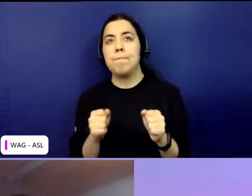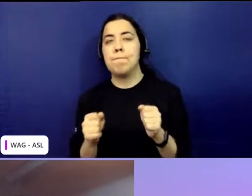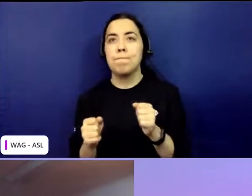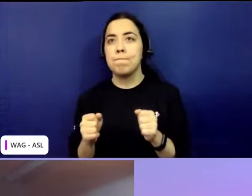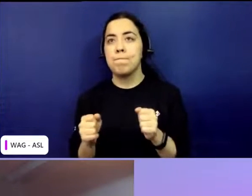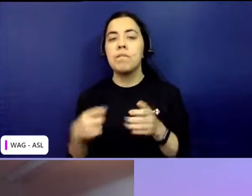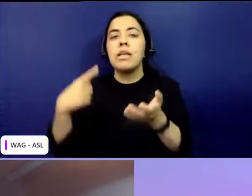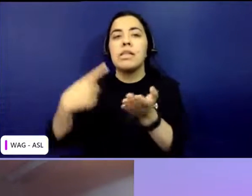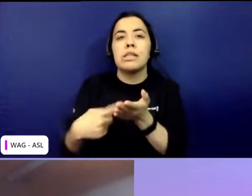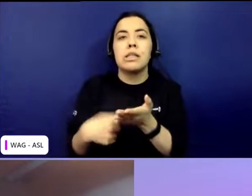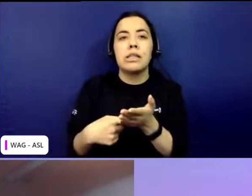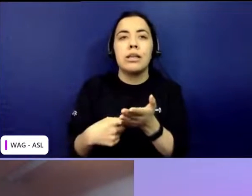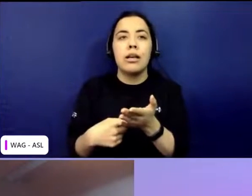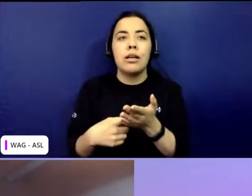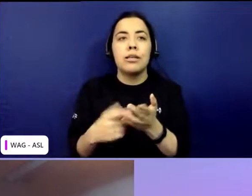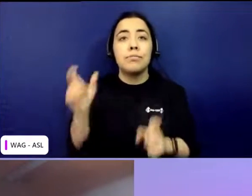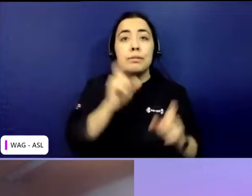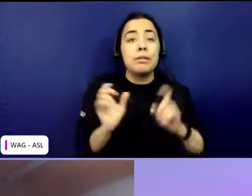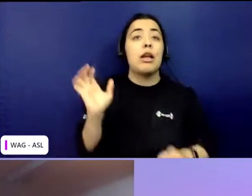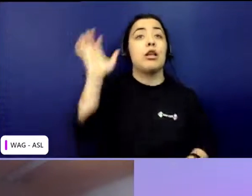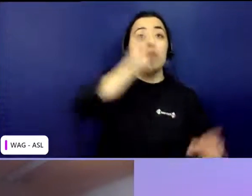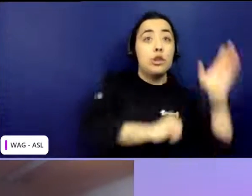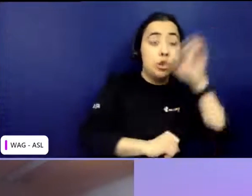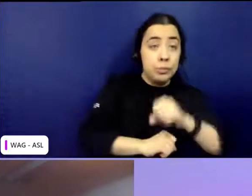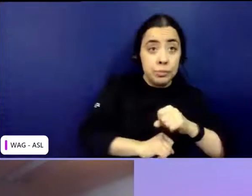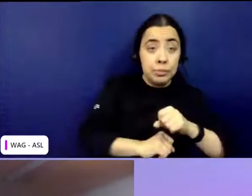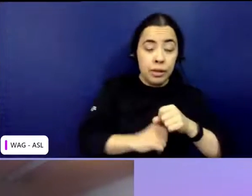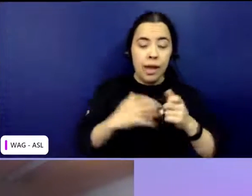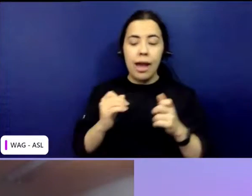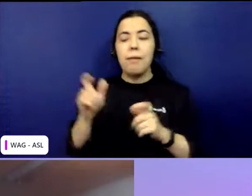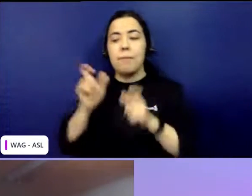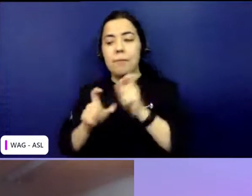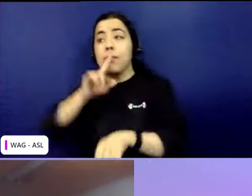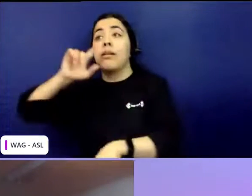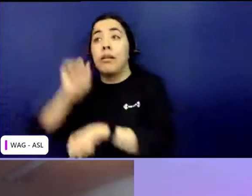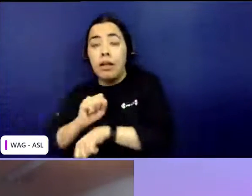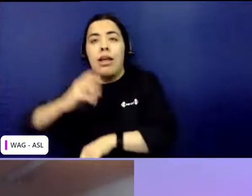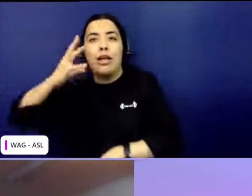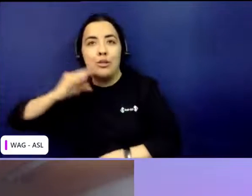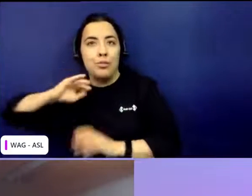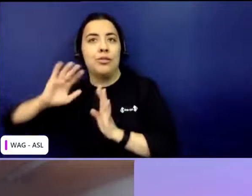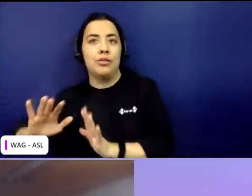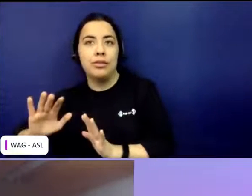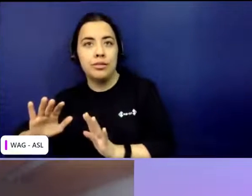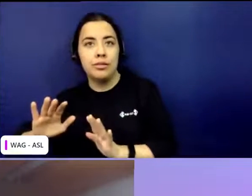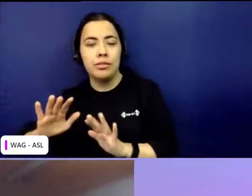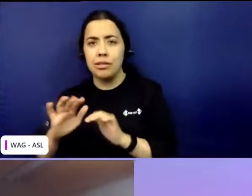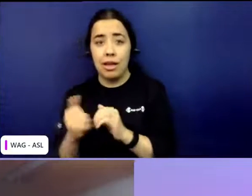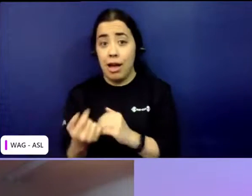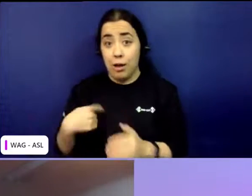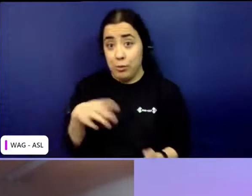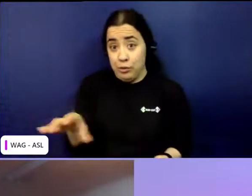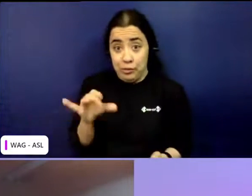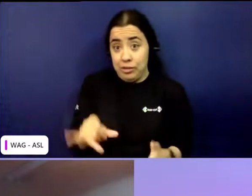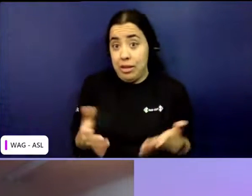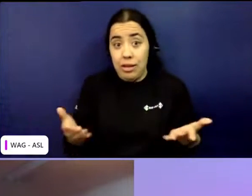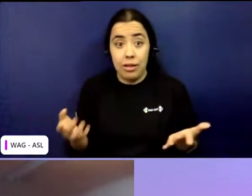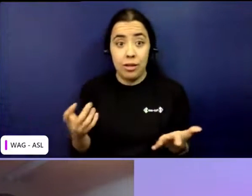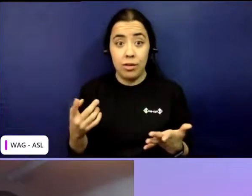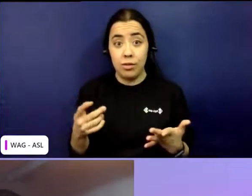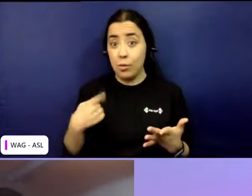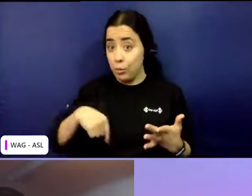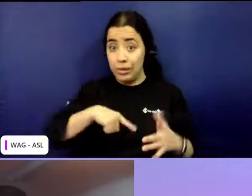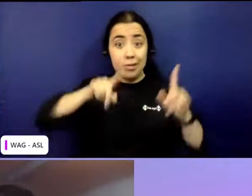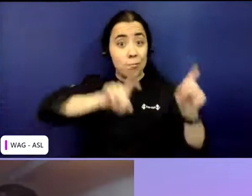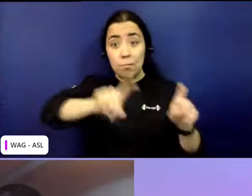talk about the myths, the realities. Right. And so really, how did we pull that off? I mean, we polled 100 people